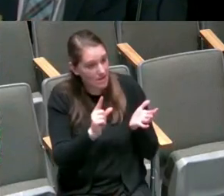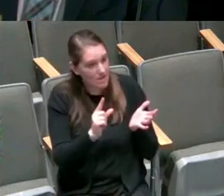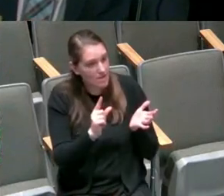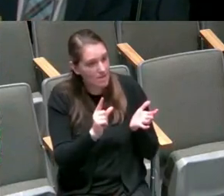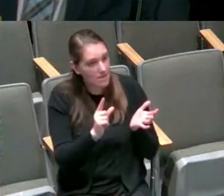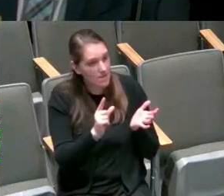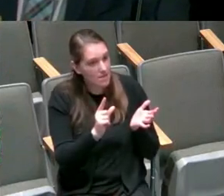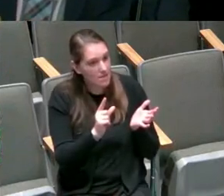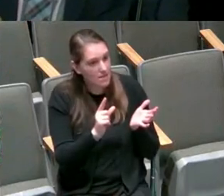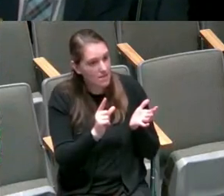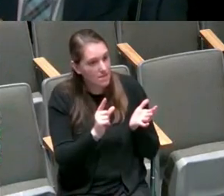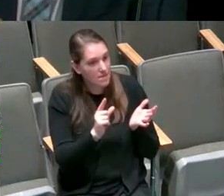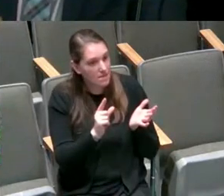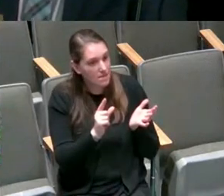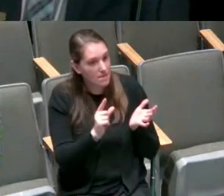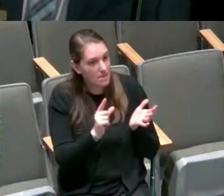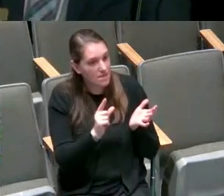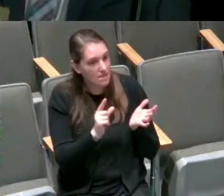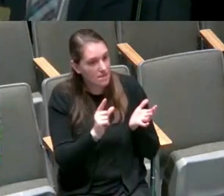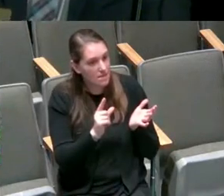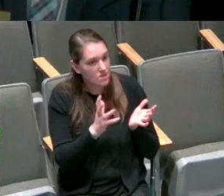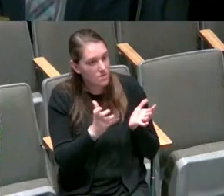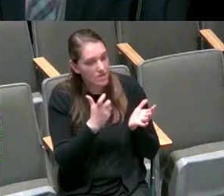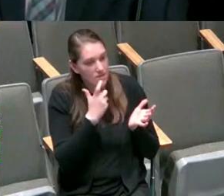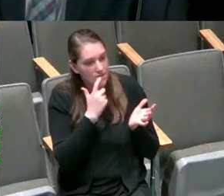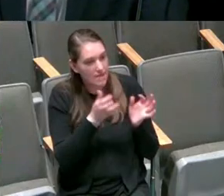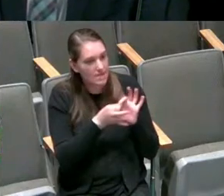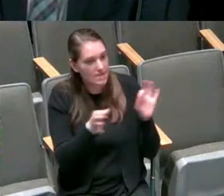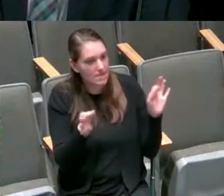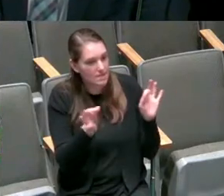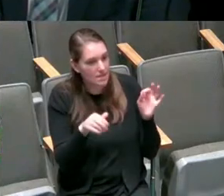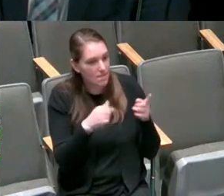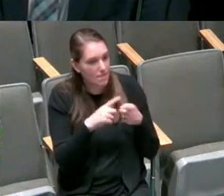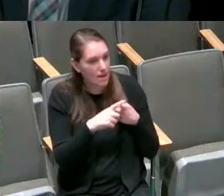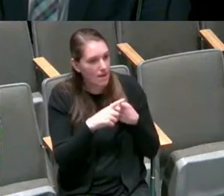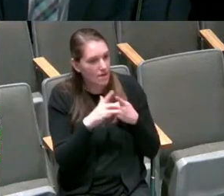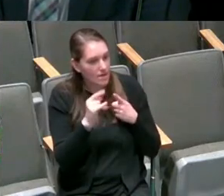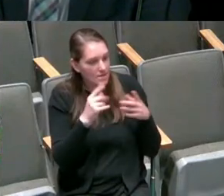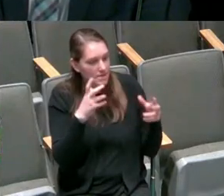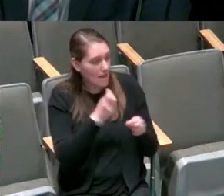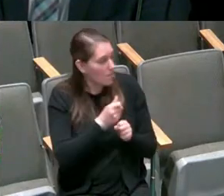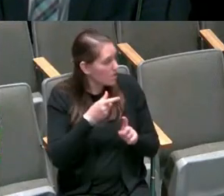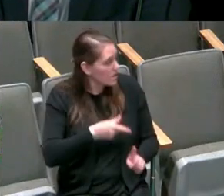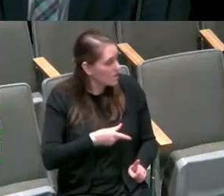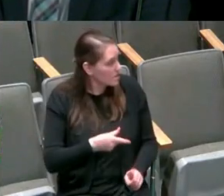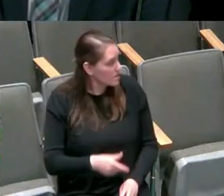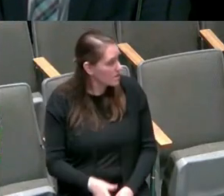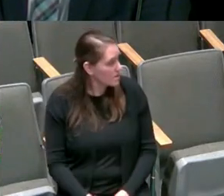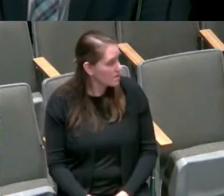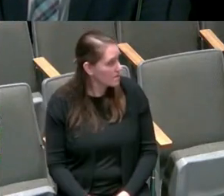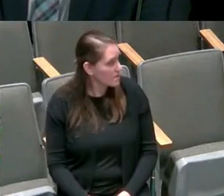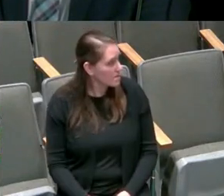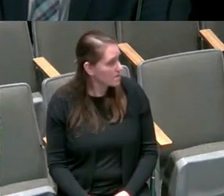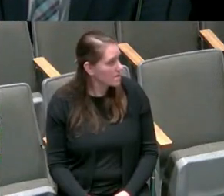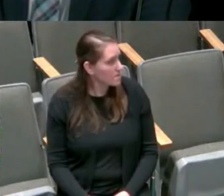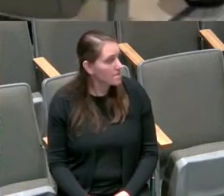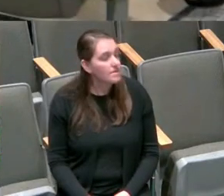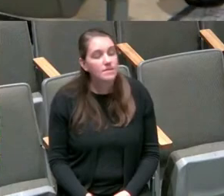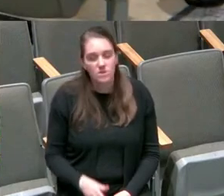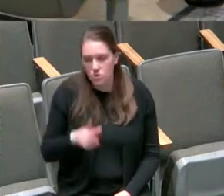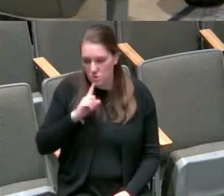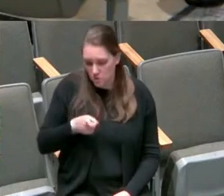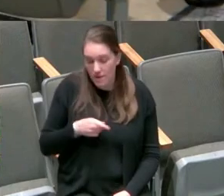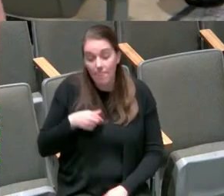do you want to say like a sentence about like the summary of what this is yes this